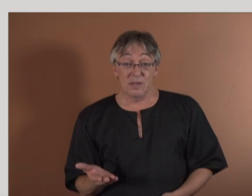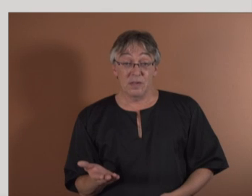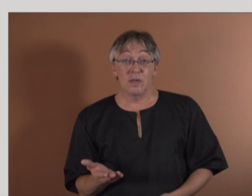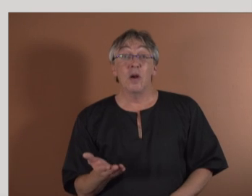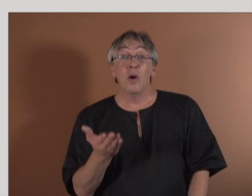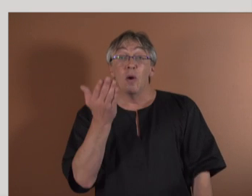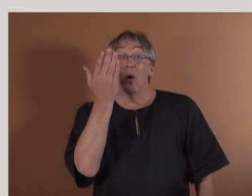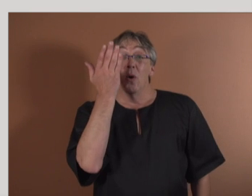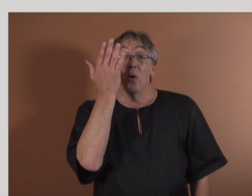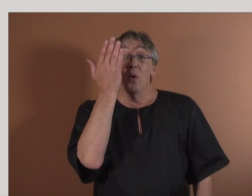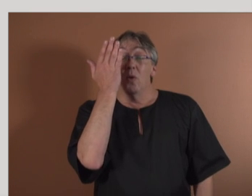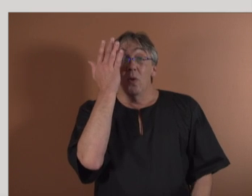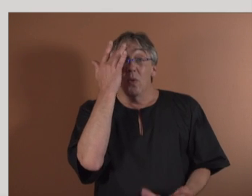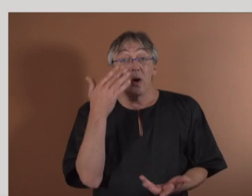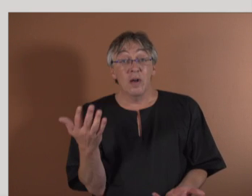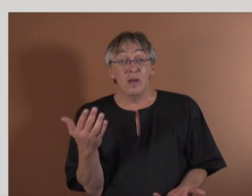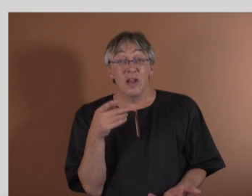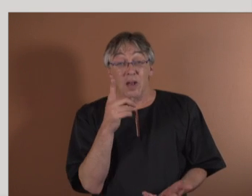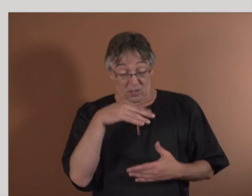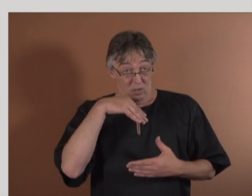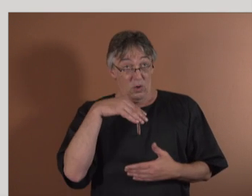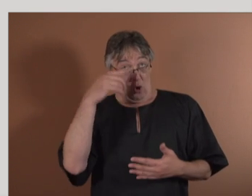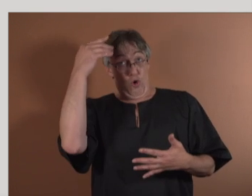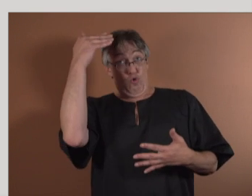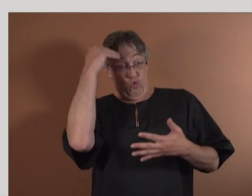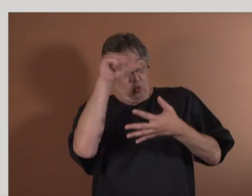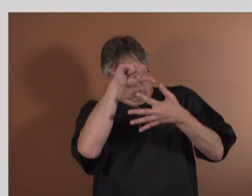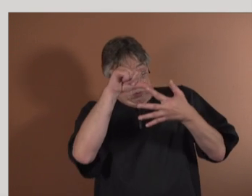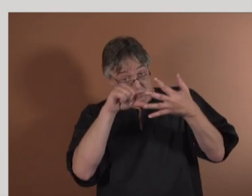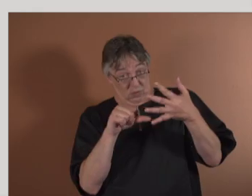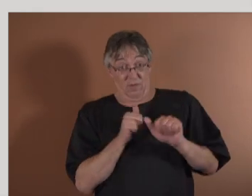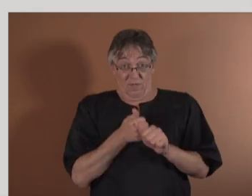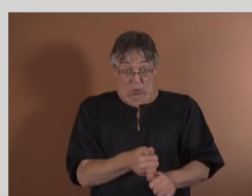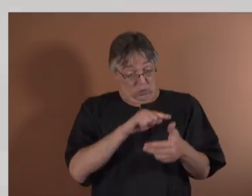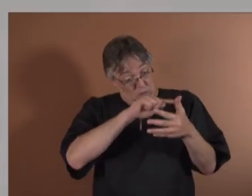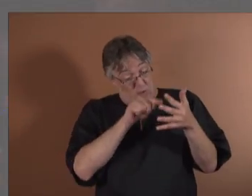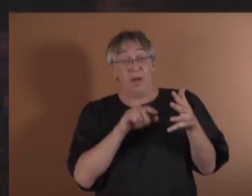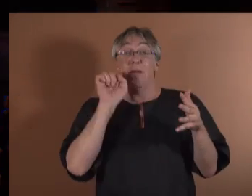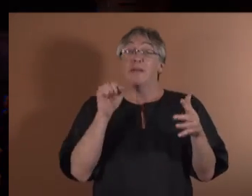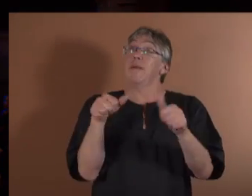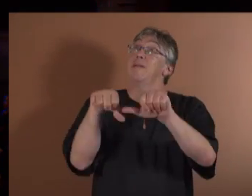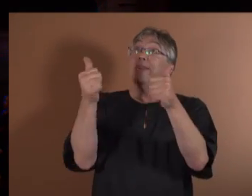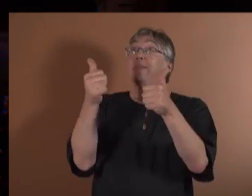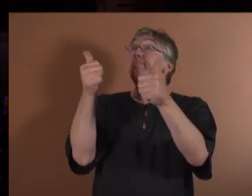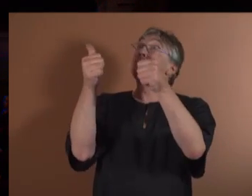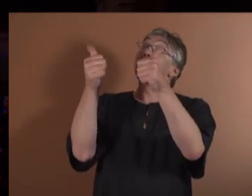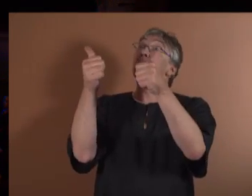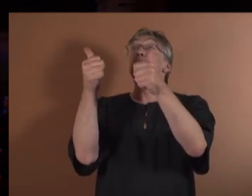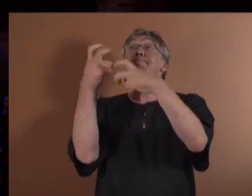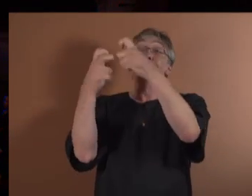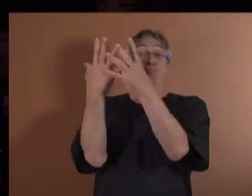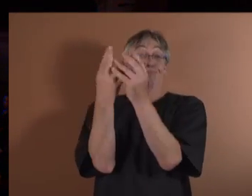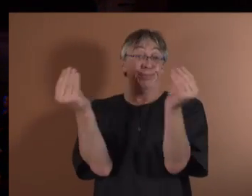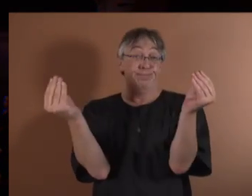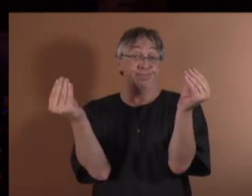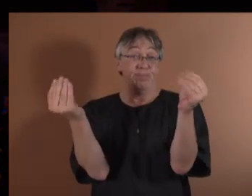time, because you already know how to do this, you can get on top of anything and create a lot more creative space and take a